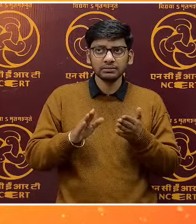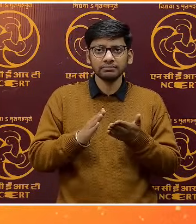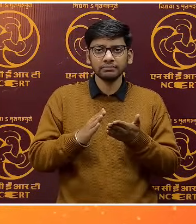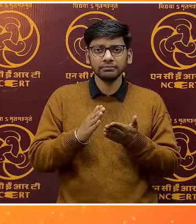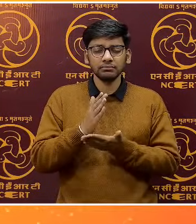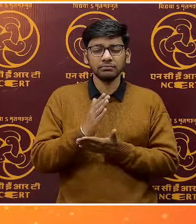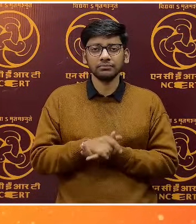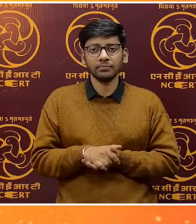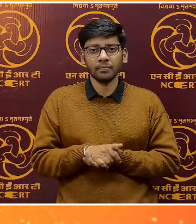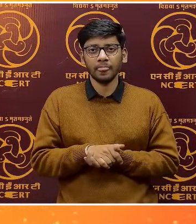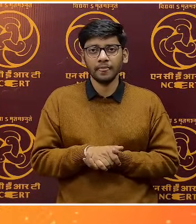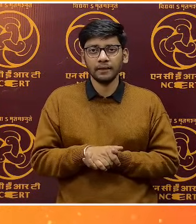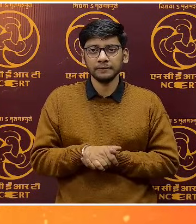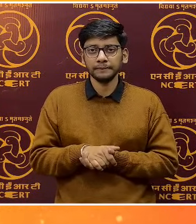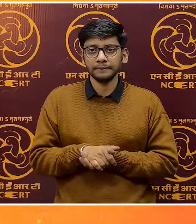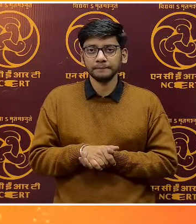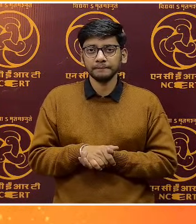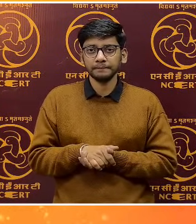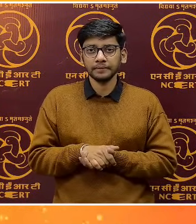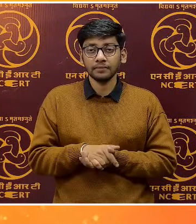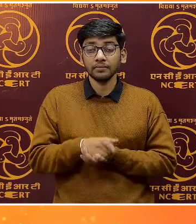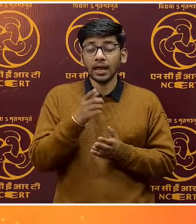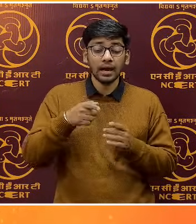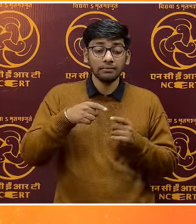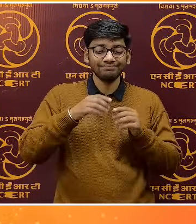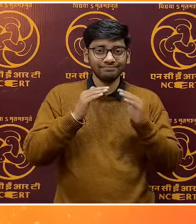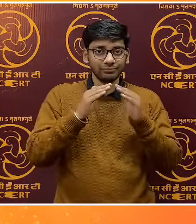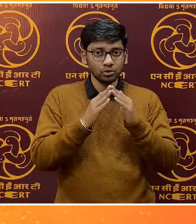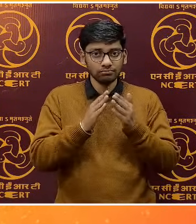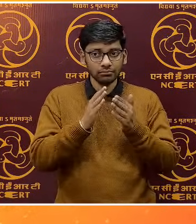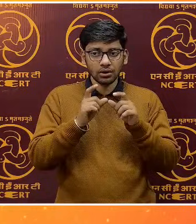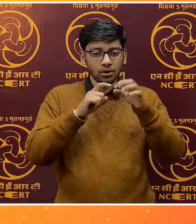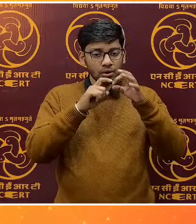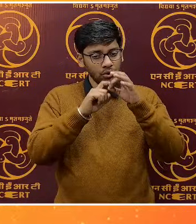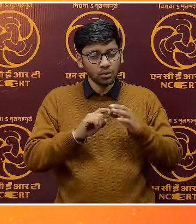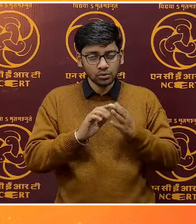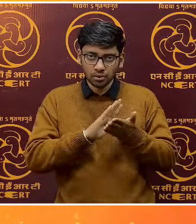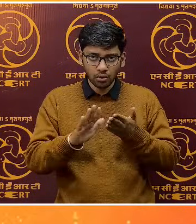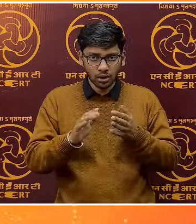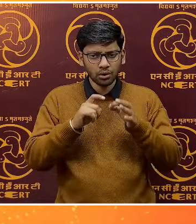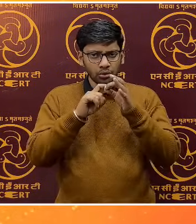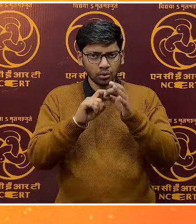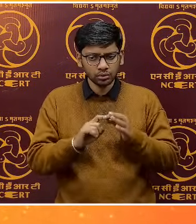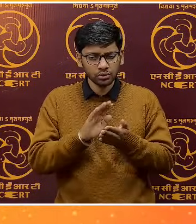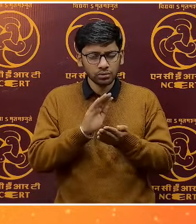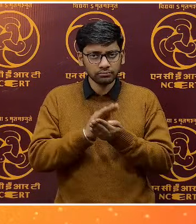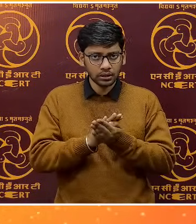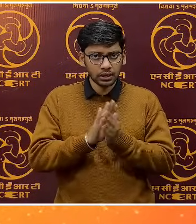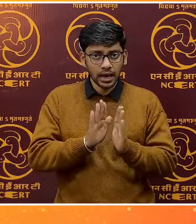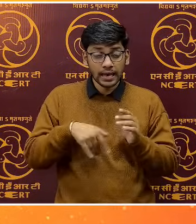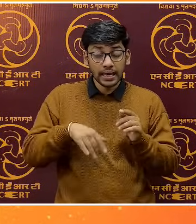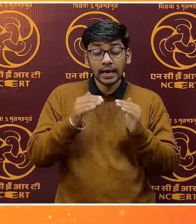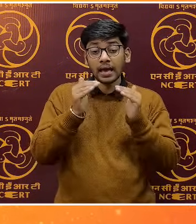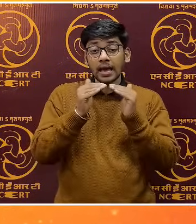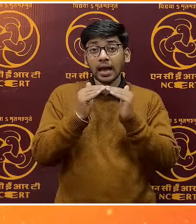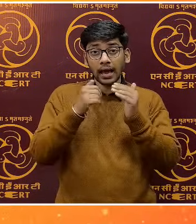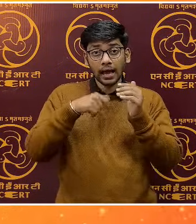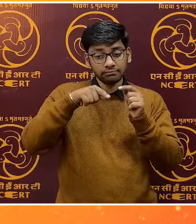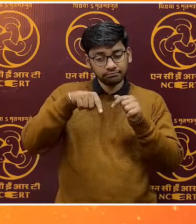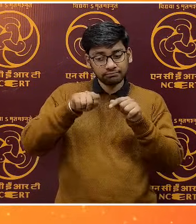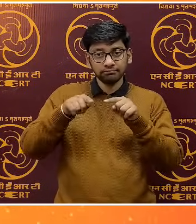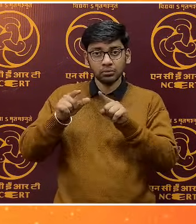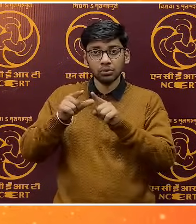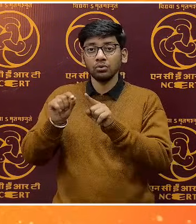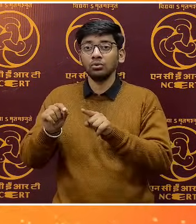parts, right? So this will be the home assignment for the students, that they have to read the statement first, and according to